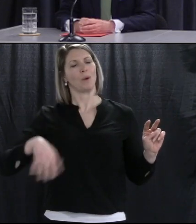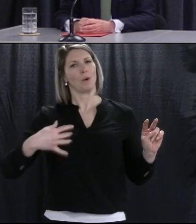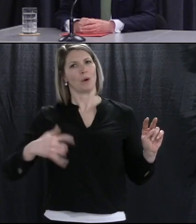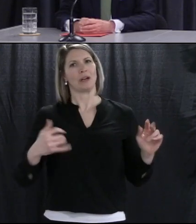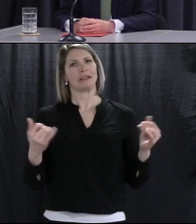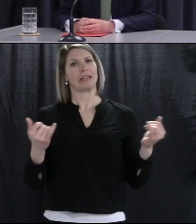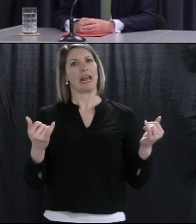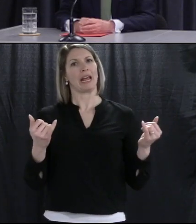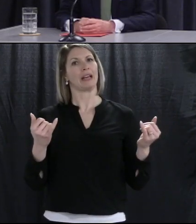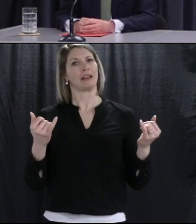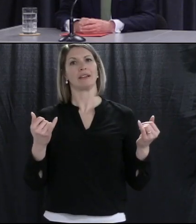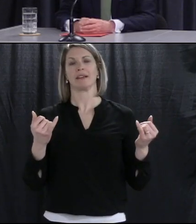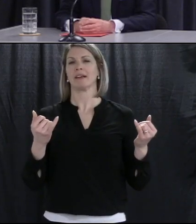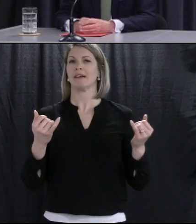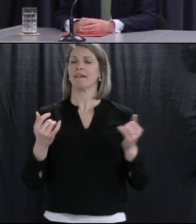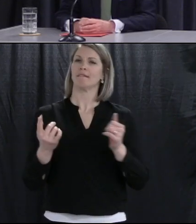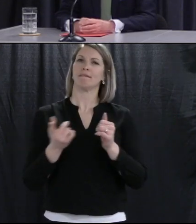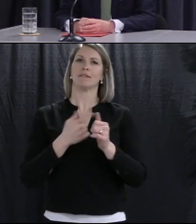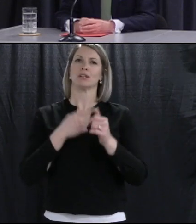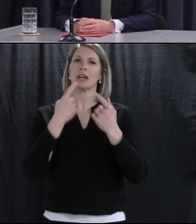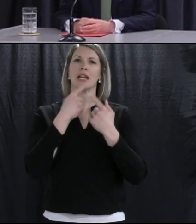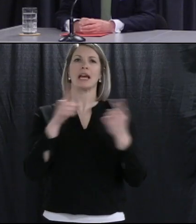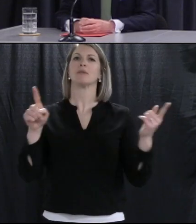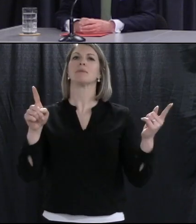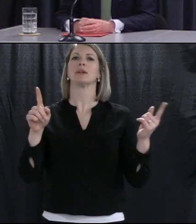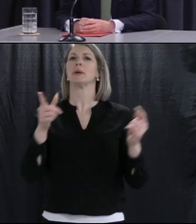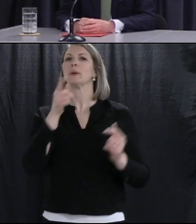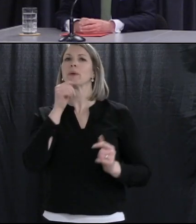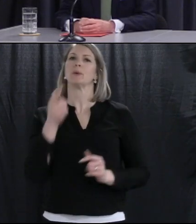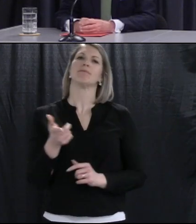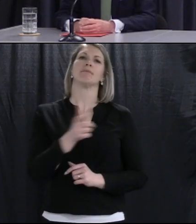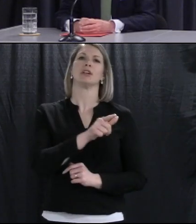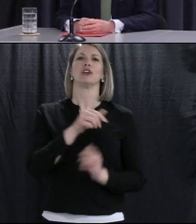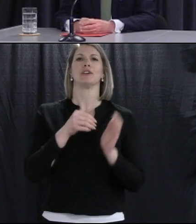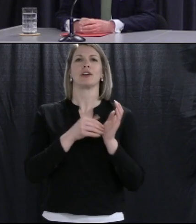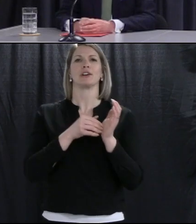start today's media availability, I'll turn it over to Dr. Fitzgerald.